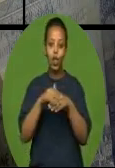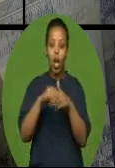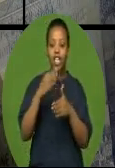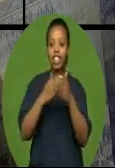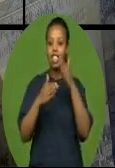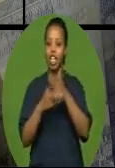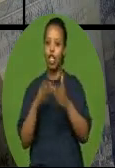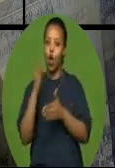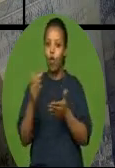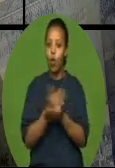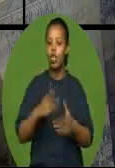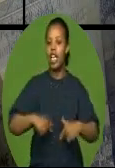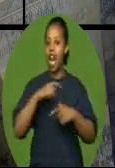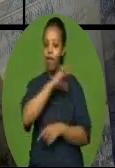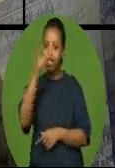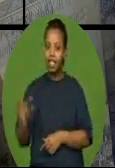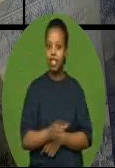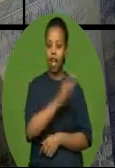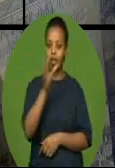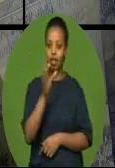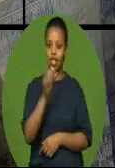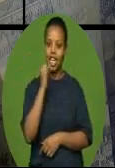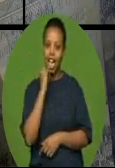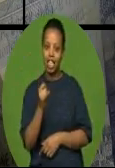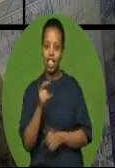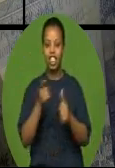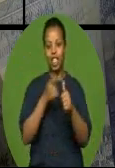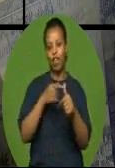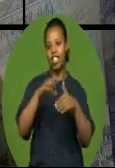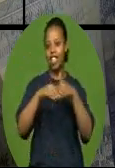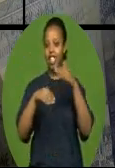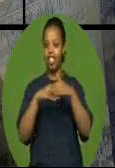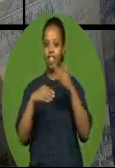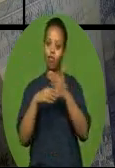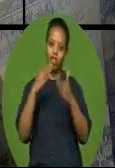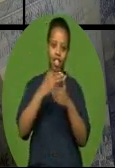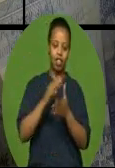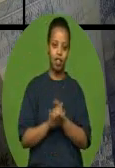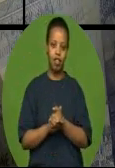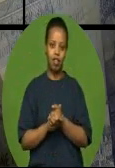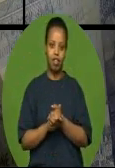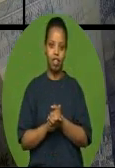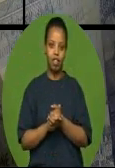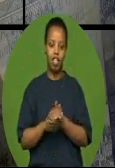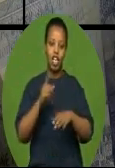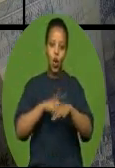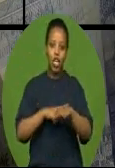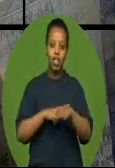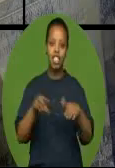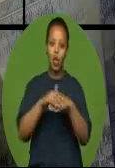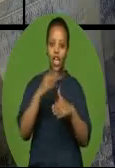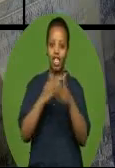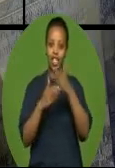Students, the introduction stage of the product life cycle is the first stage. During